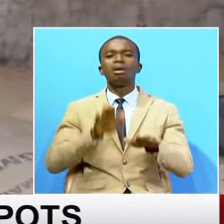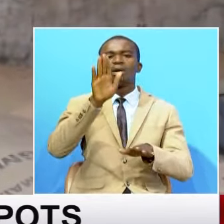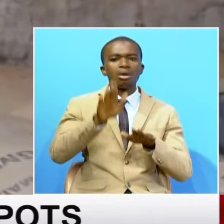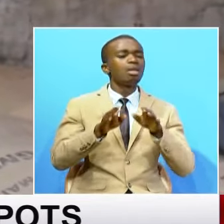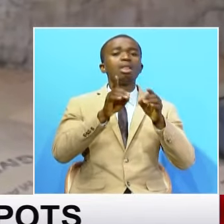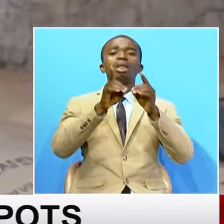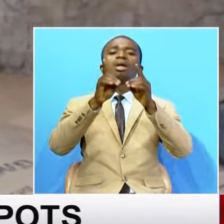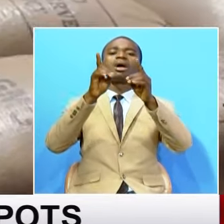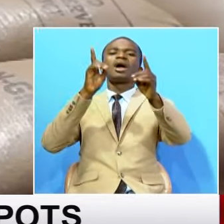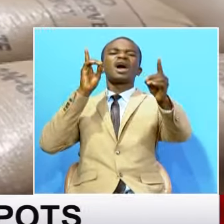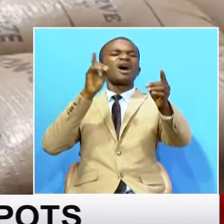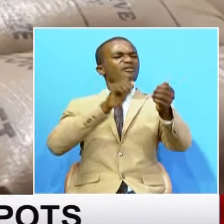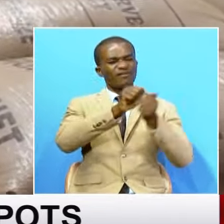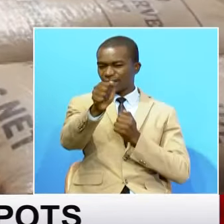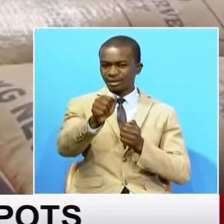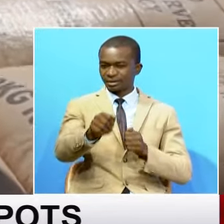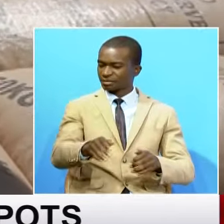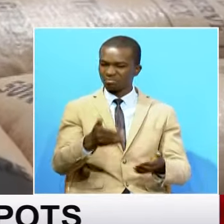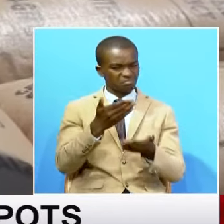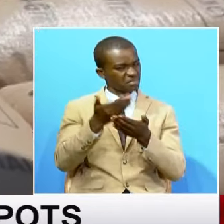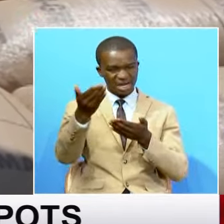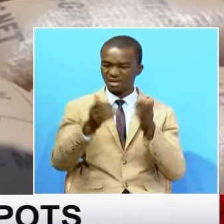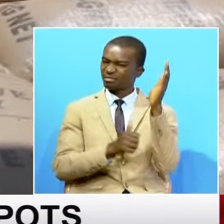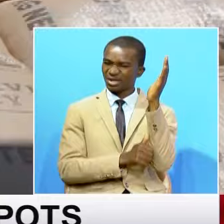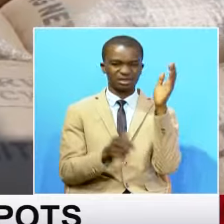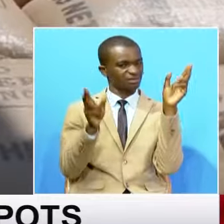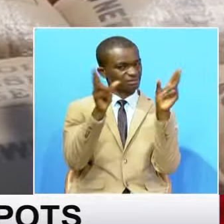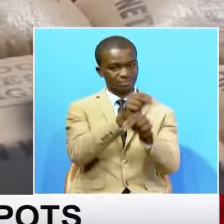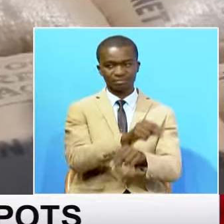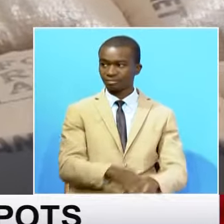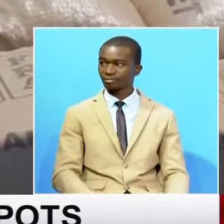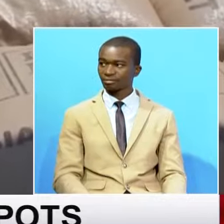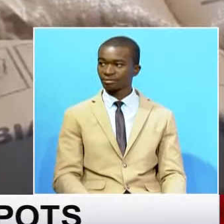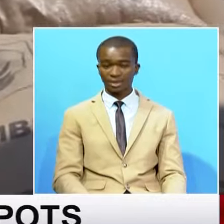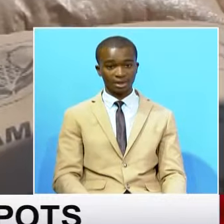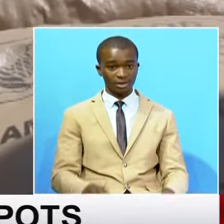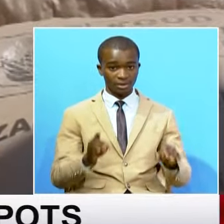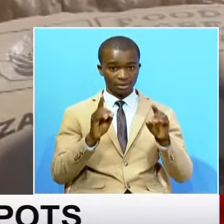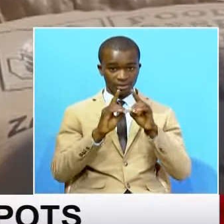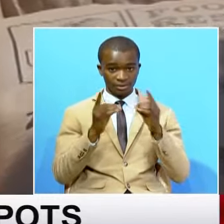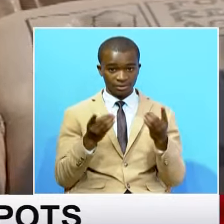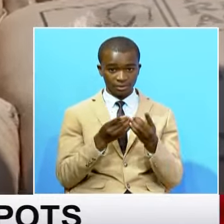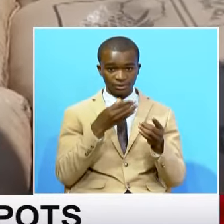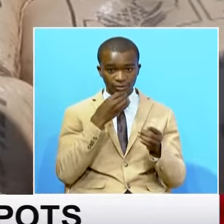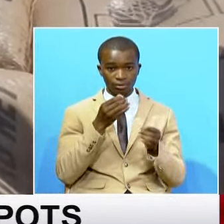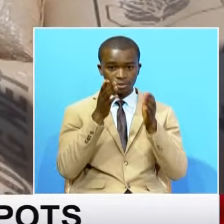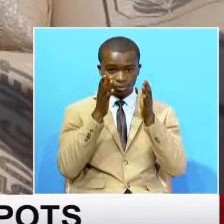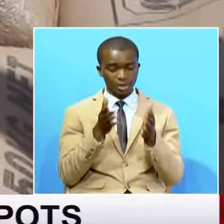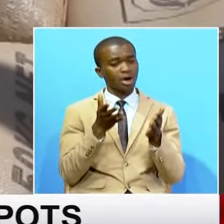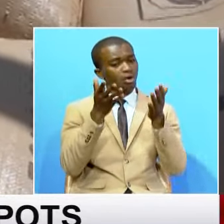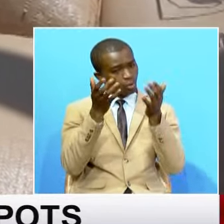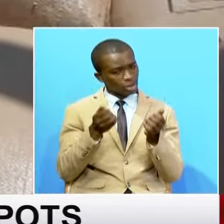go and access the maize. However, as we get closer to rain season, the district commissioner wants more depots taken closer